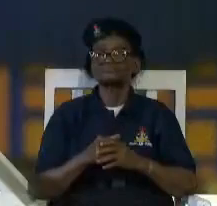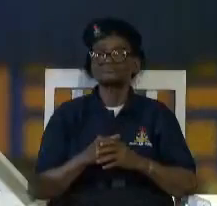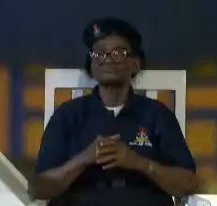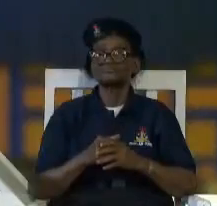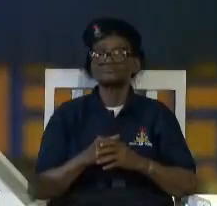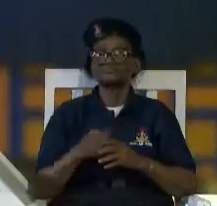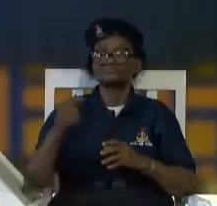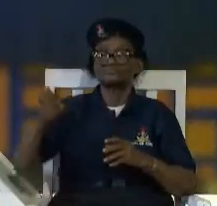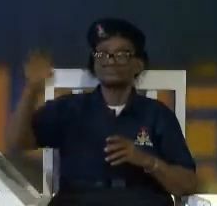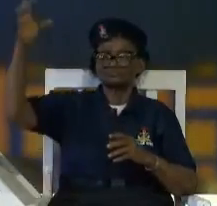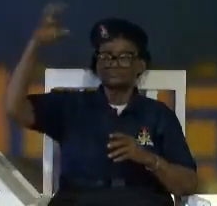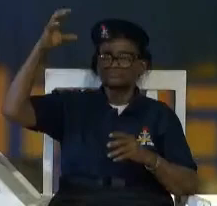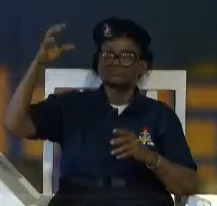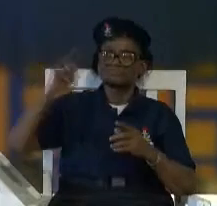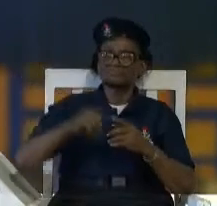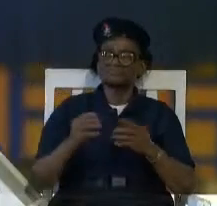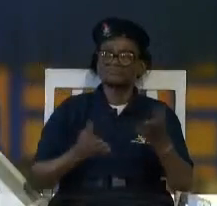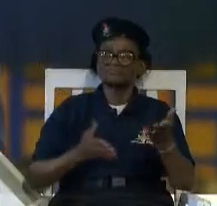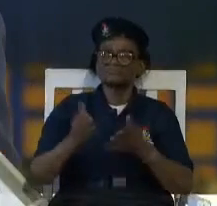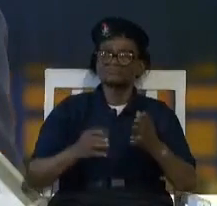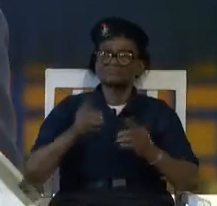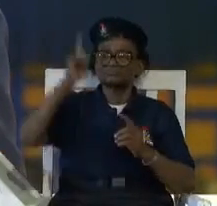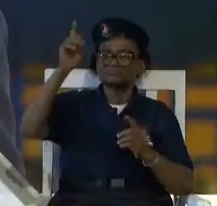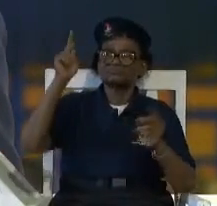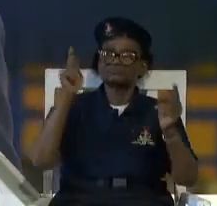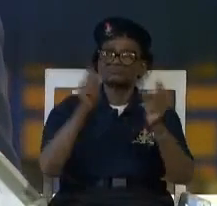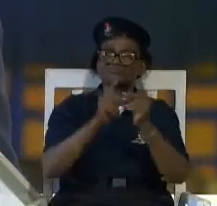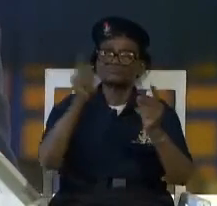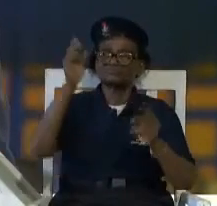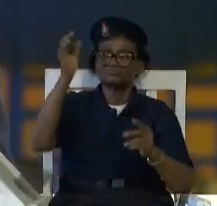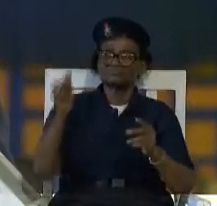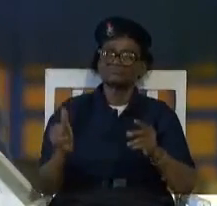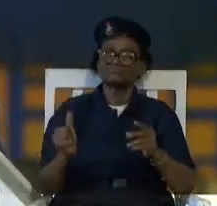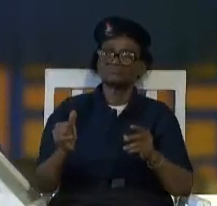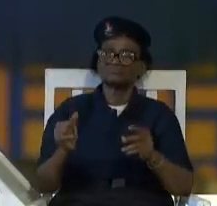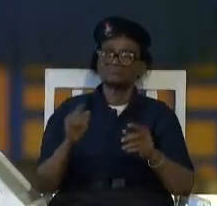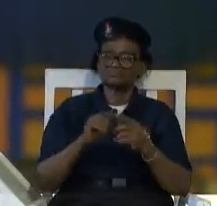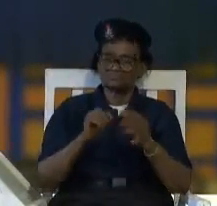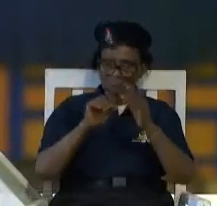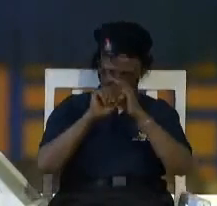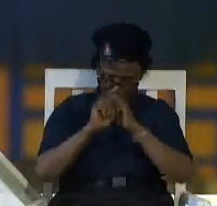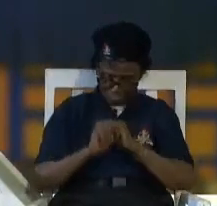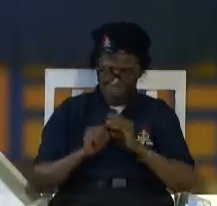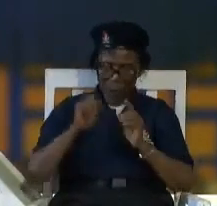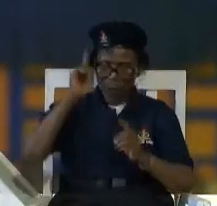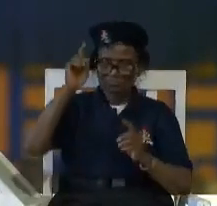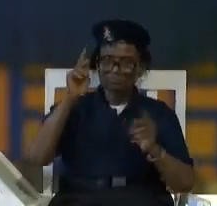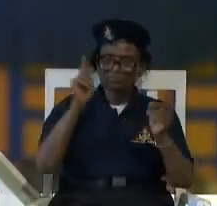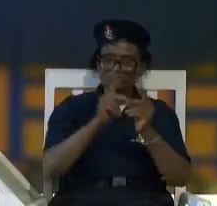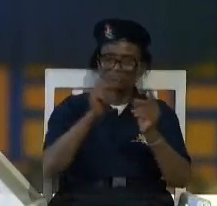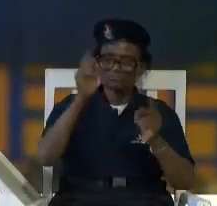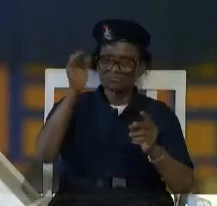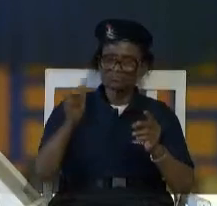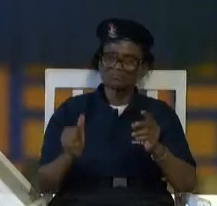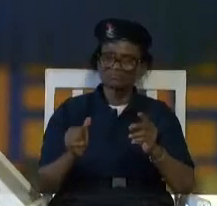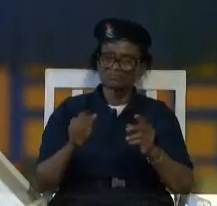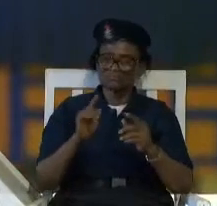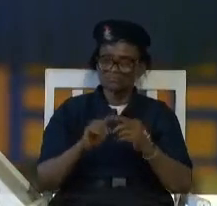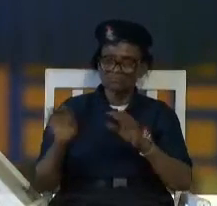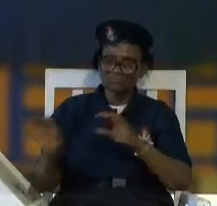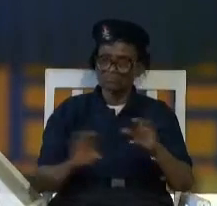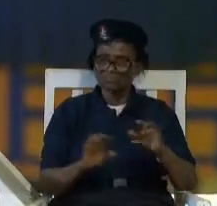And the grace to serve you perfectly, to worship you perfectly, to